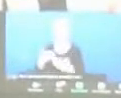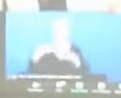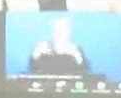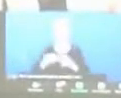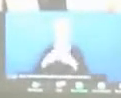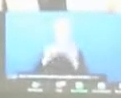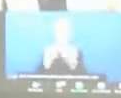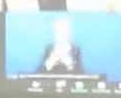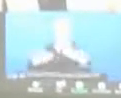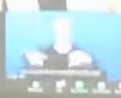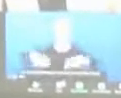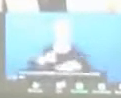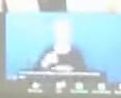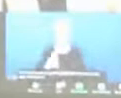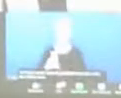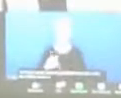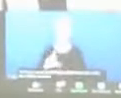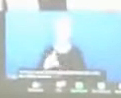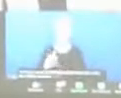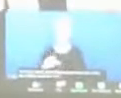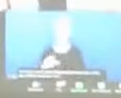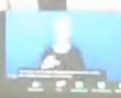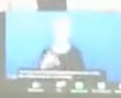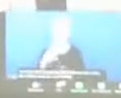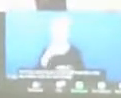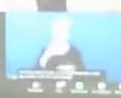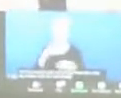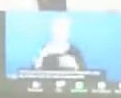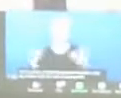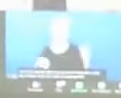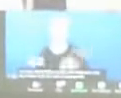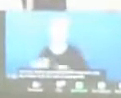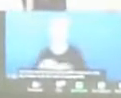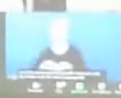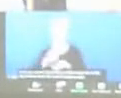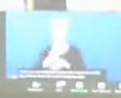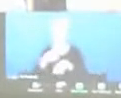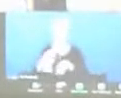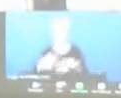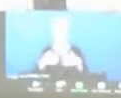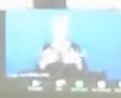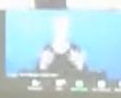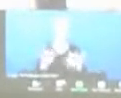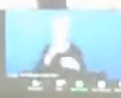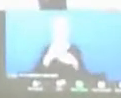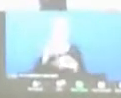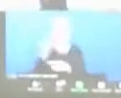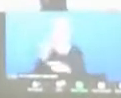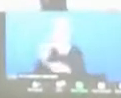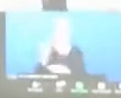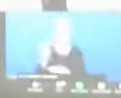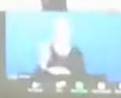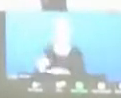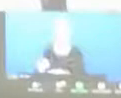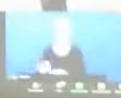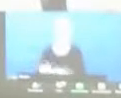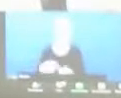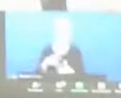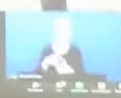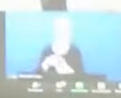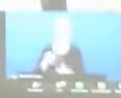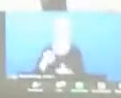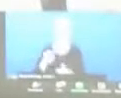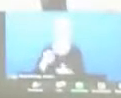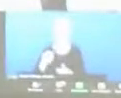at the Dunlop that has made this event tonight possible. So I'm going to name them. There's Thomas